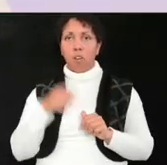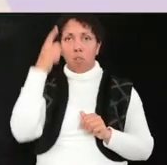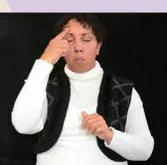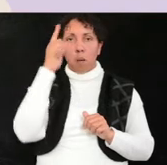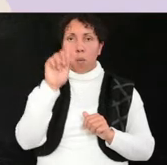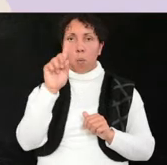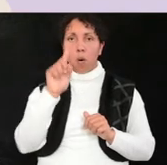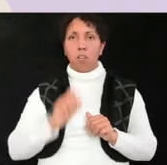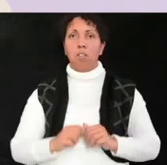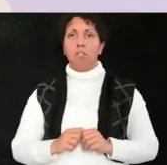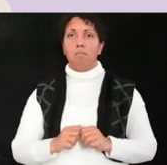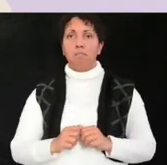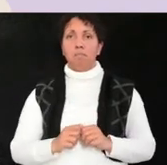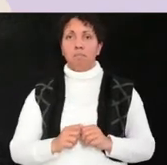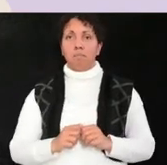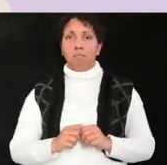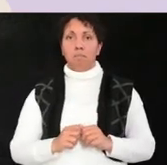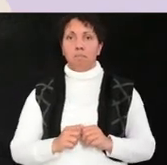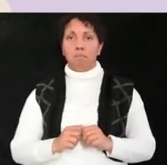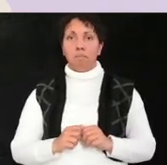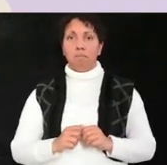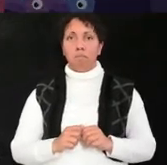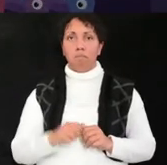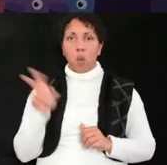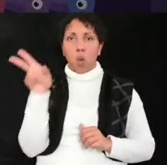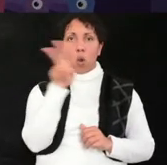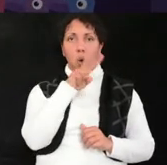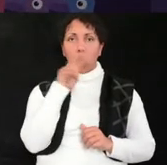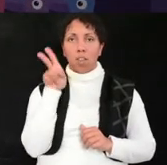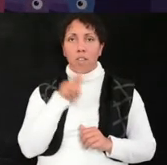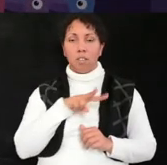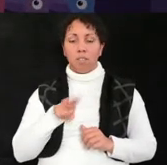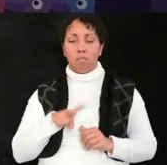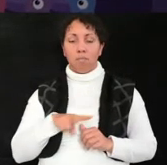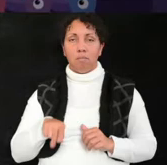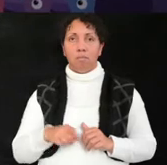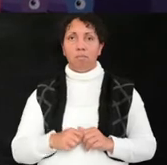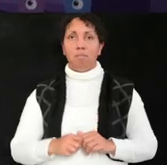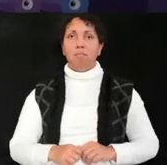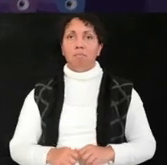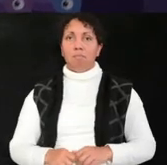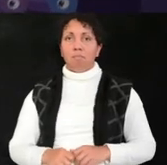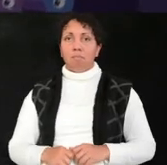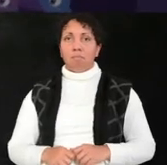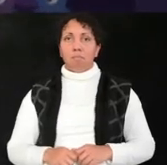Now it's time to ask the audience what they've learned in our quiz round. Let's find a contestant.